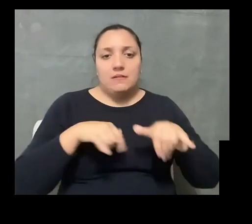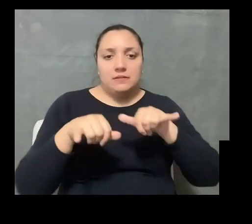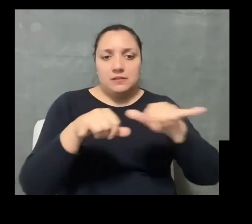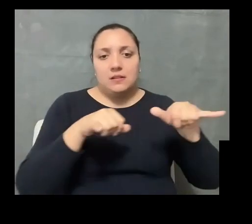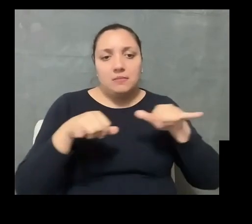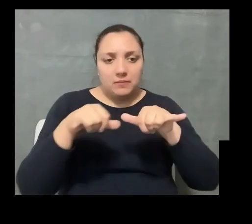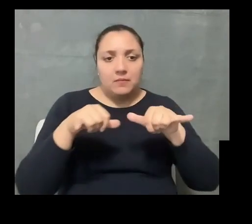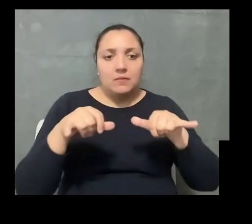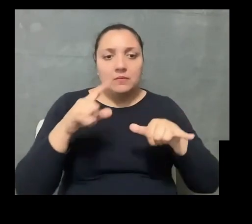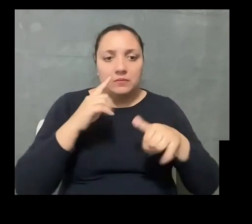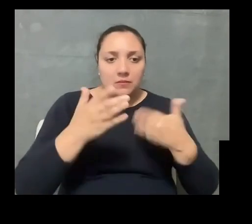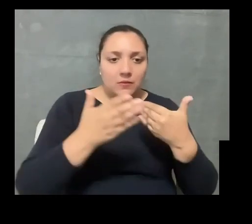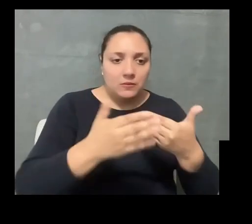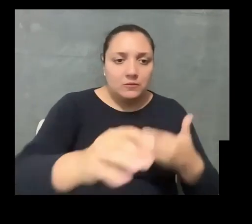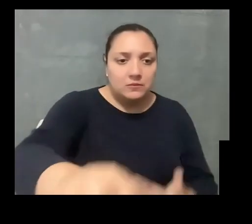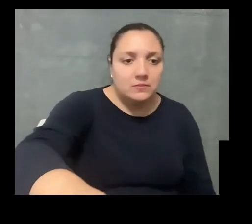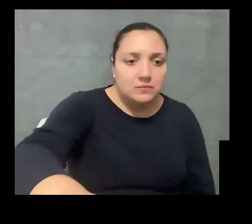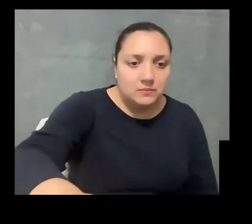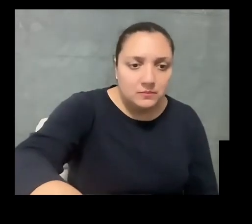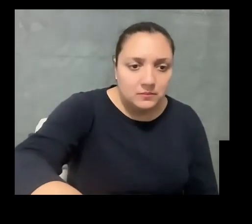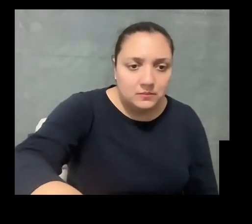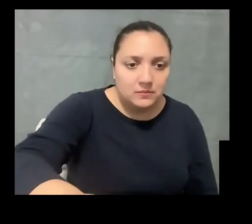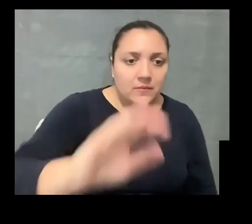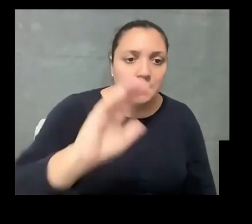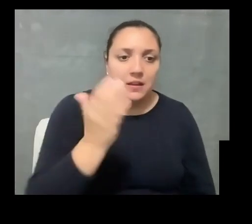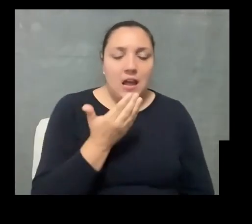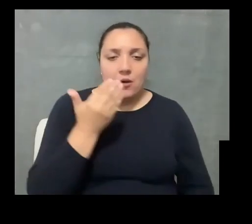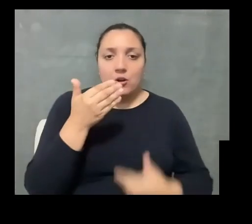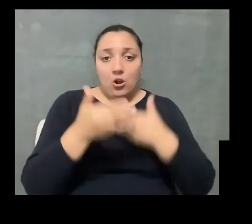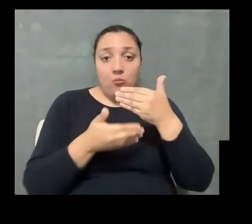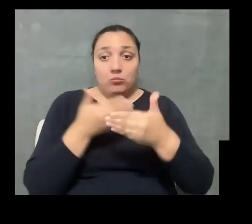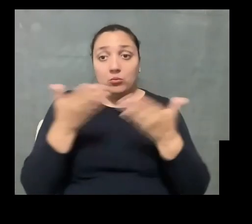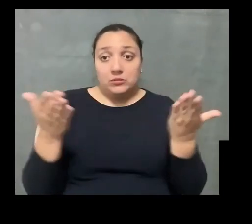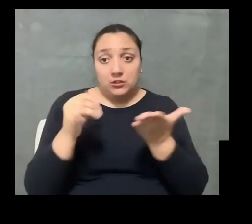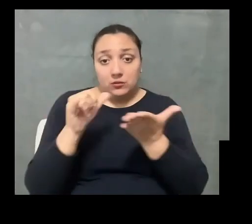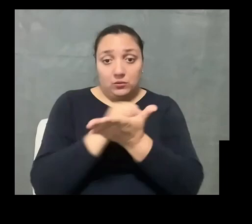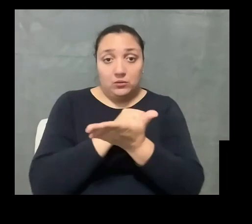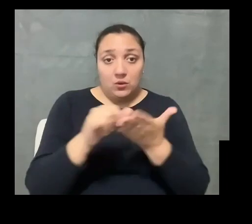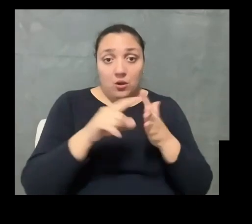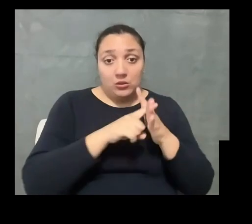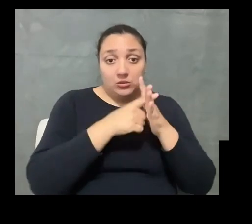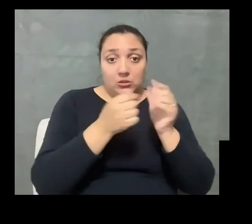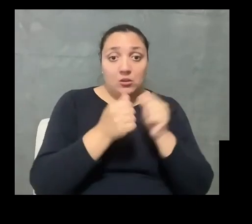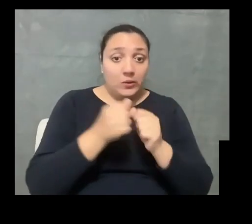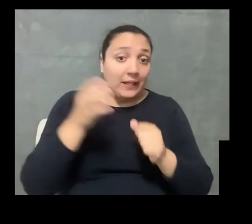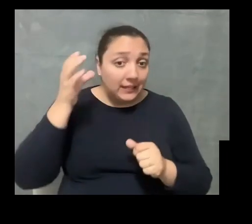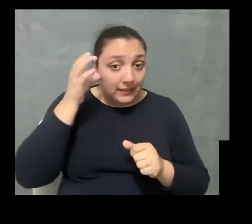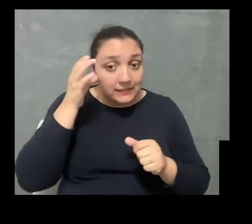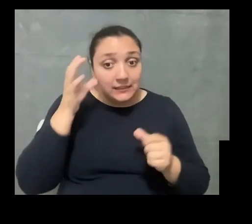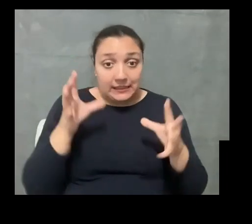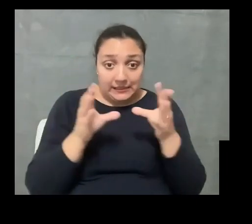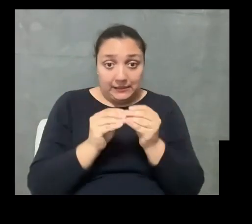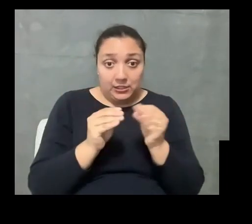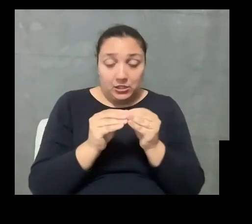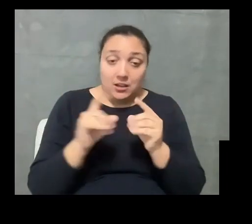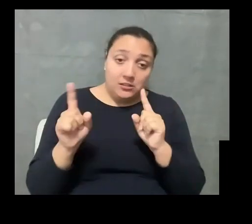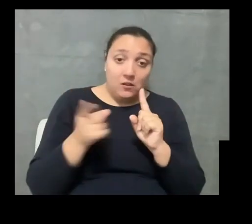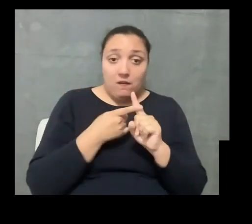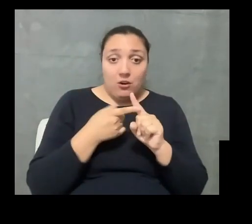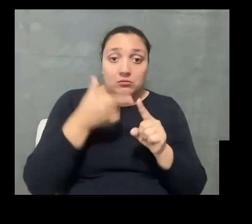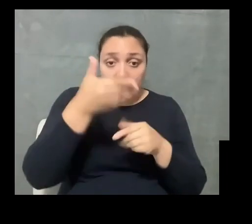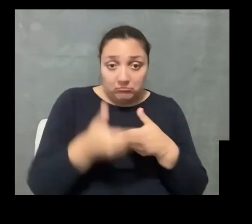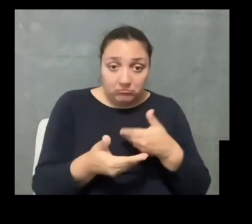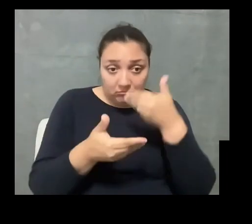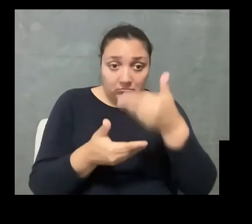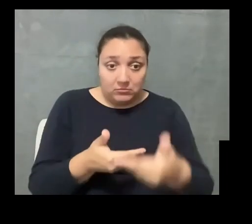divide. Our approach in New York begins with these listening sessions, which are the first step in our planning process.